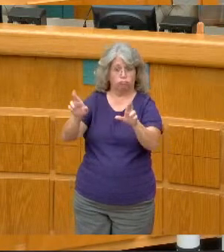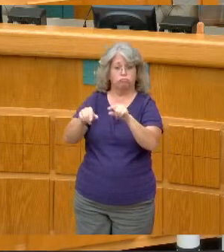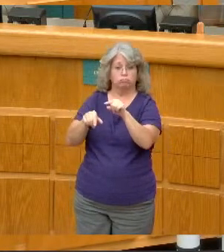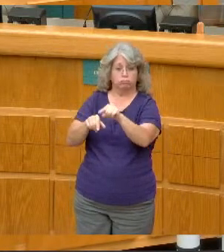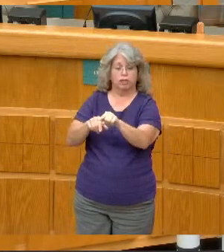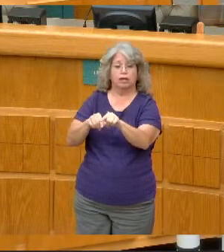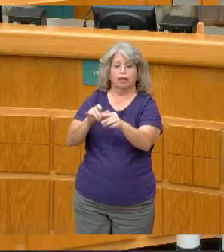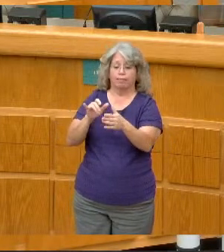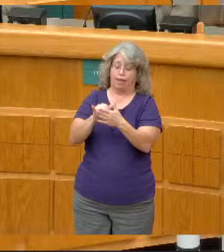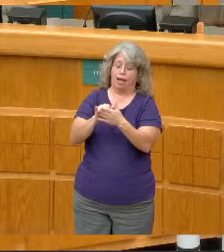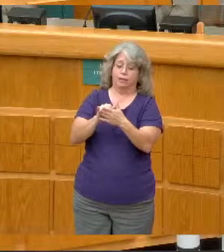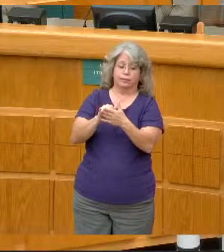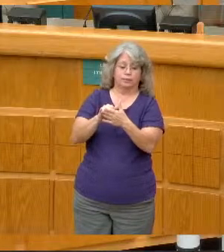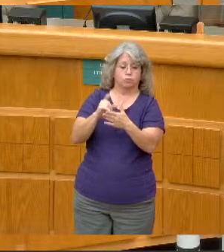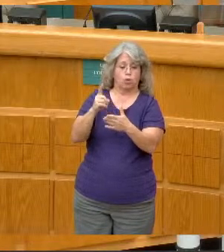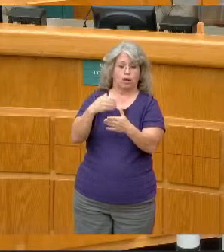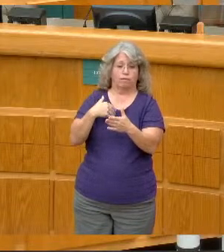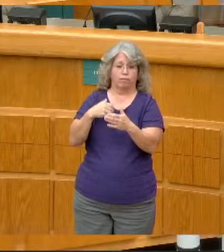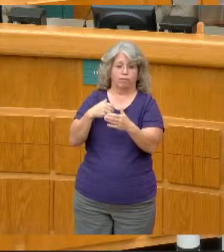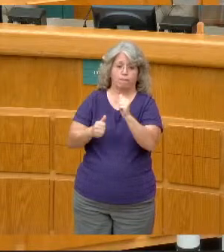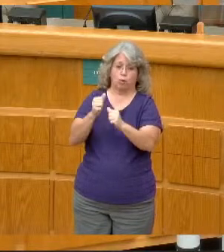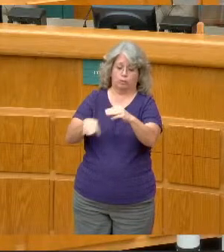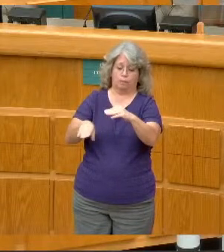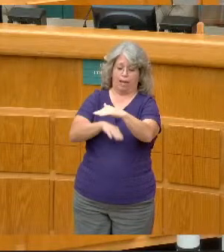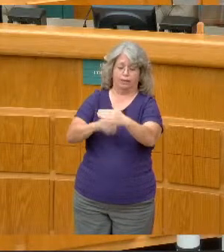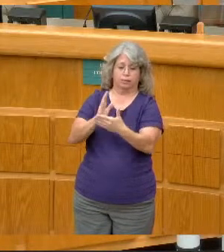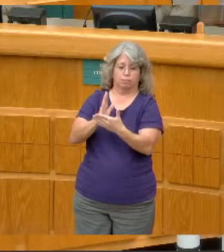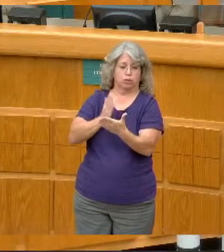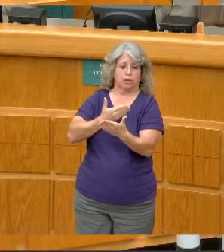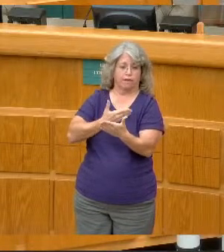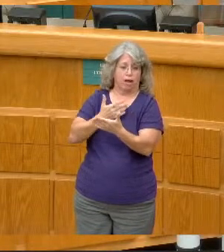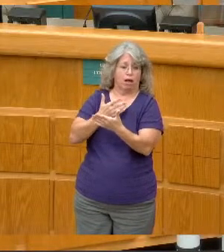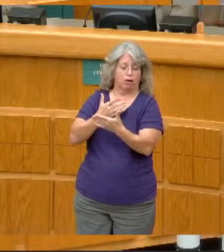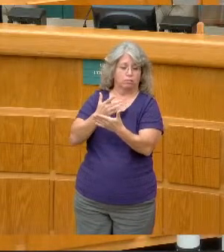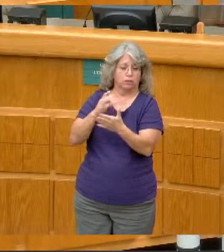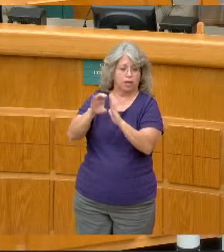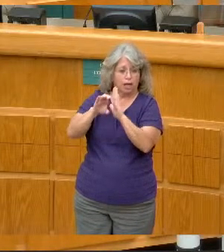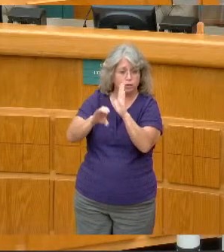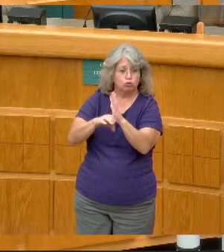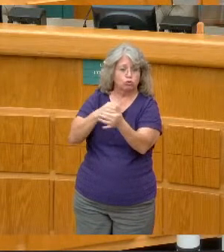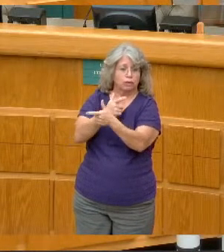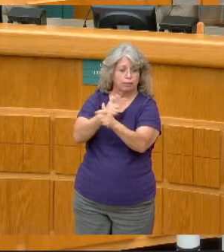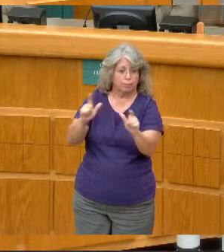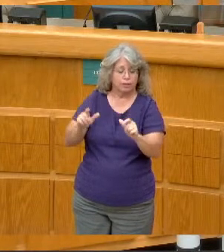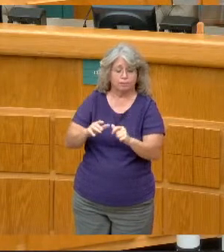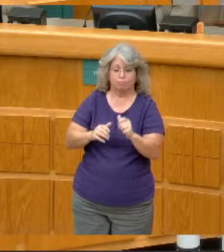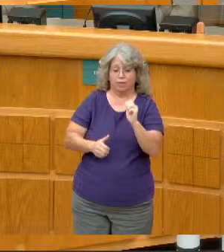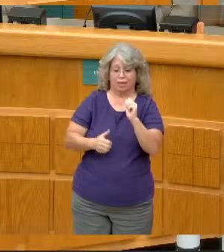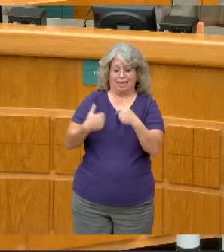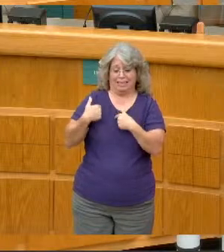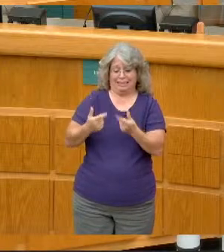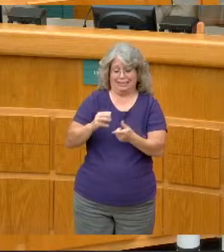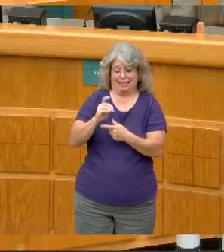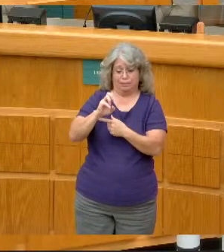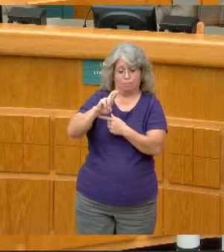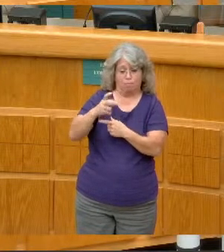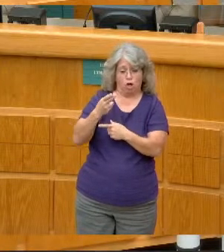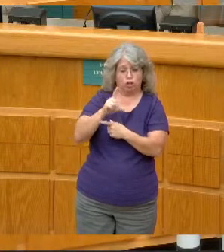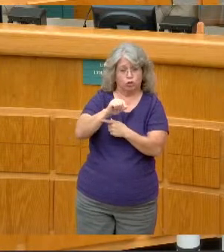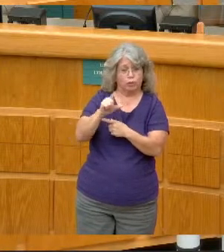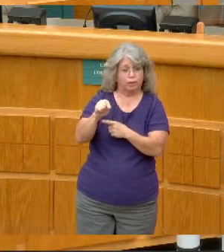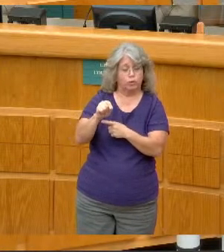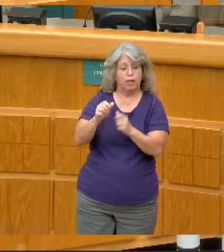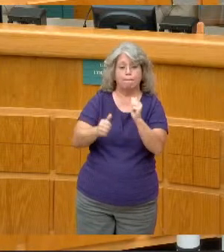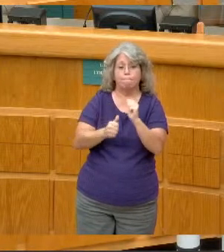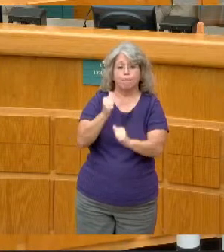courthouse. The right to a jury trial is a fundamental safeguard of our constitutional liberties.